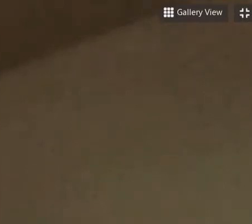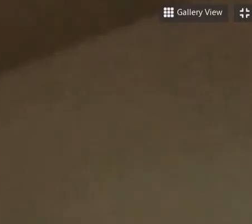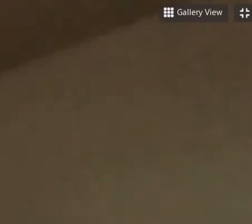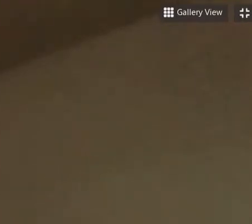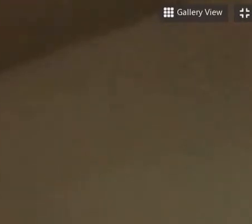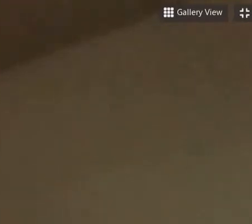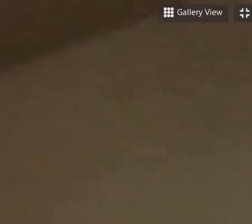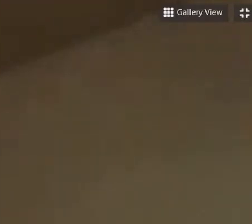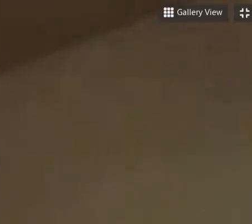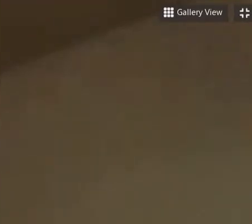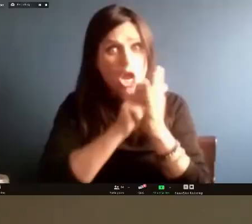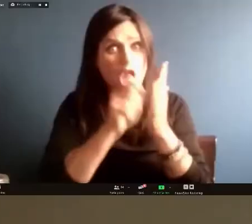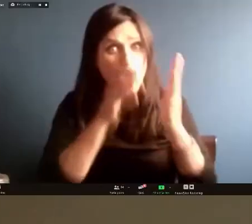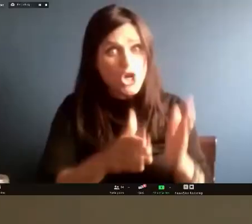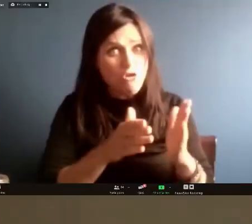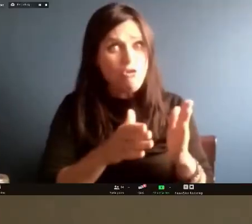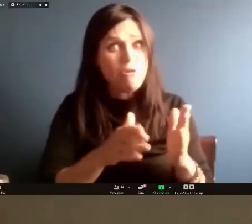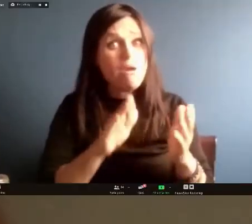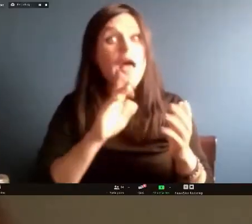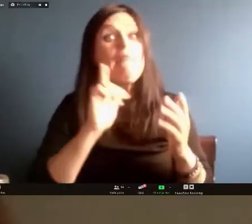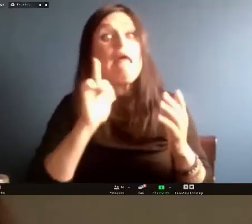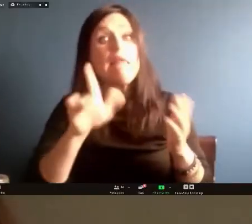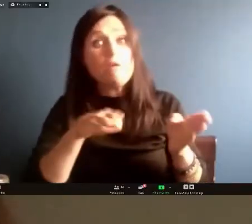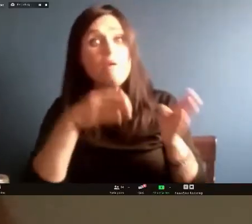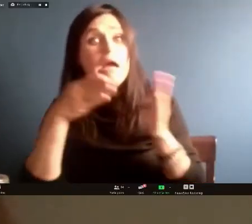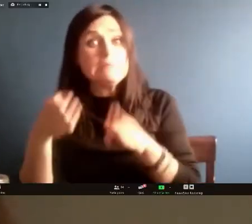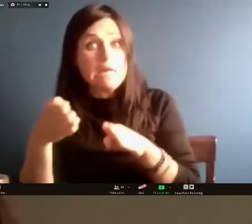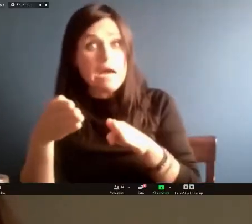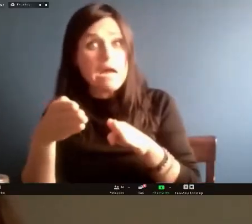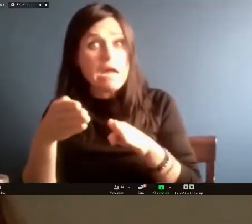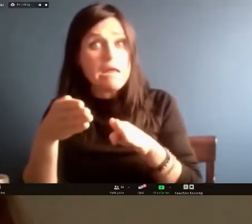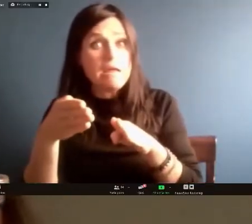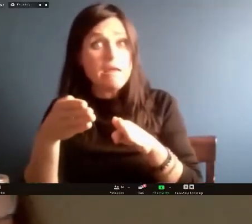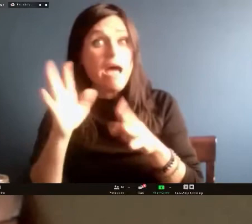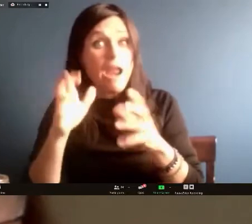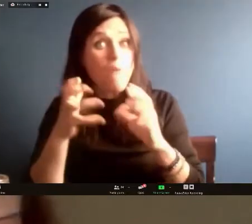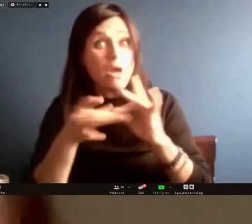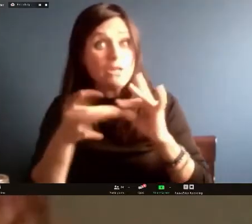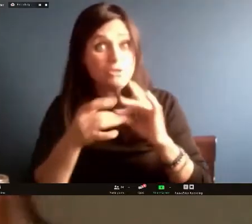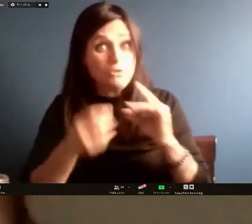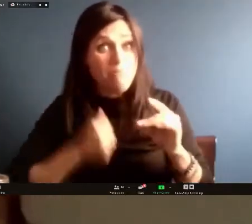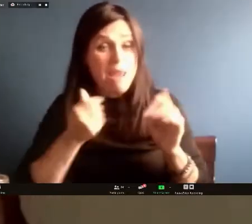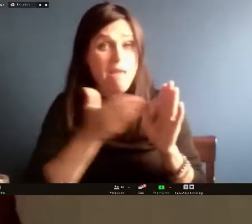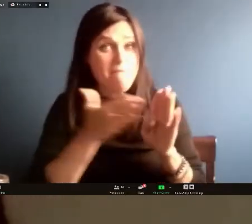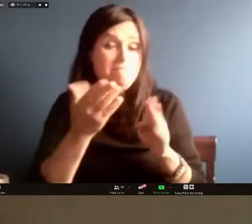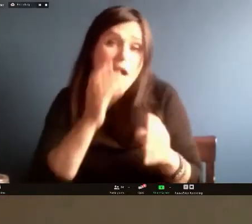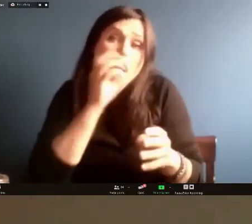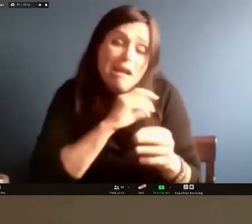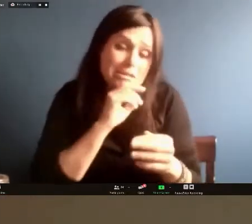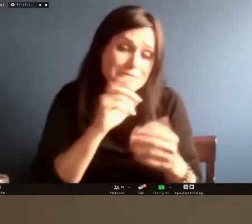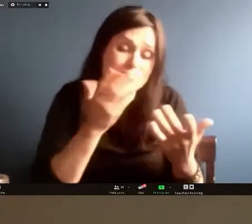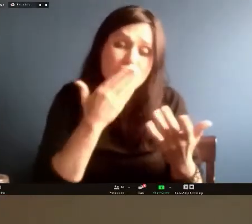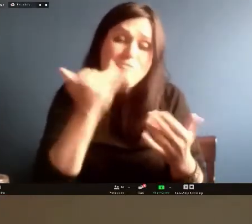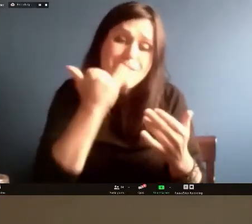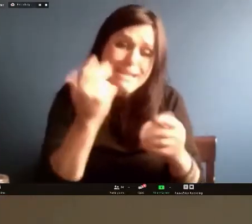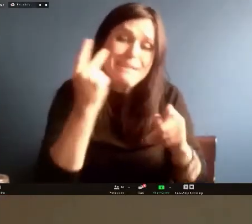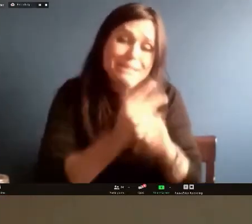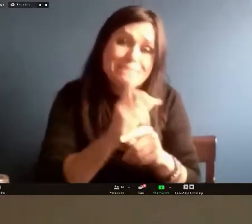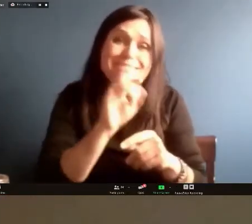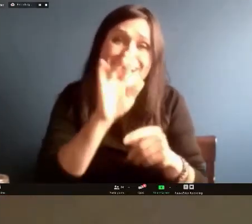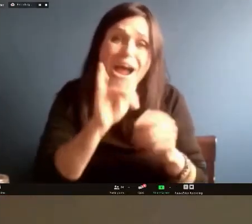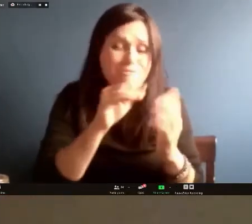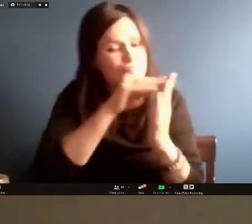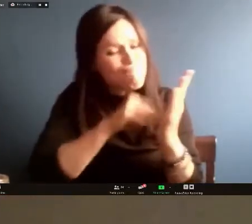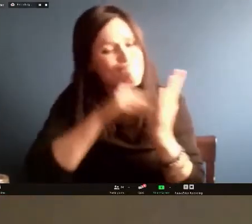they want to get a story of my life, I guess I should keep a diary. So I wanted to